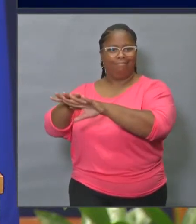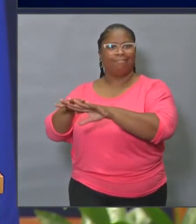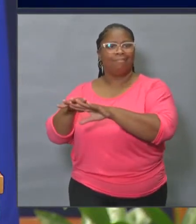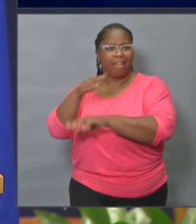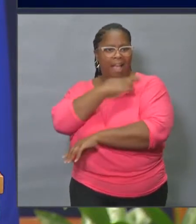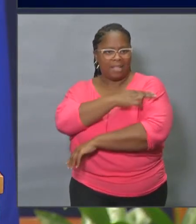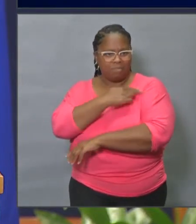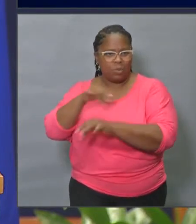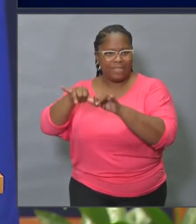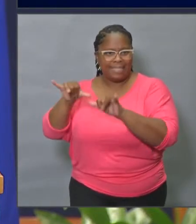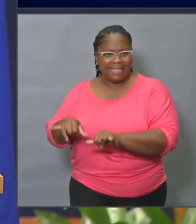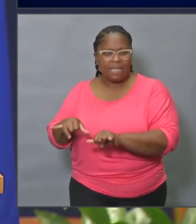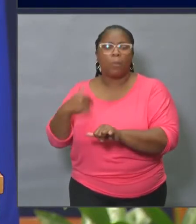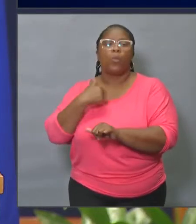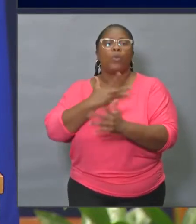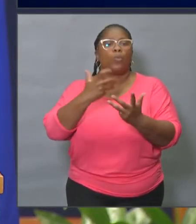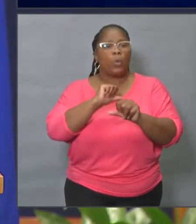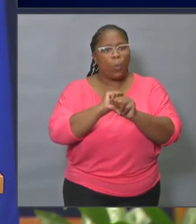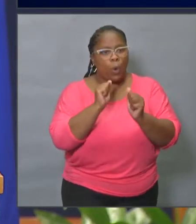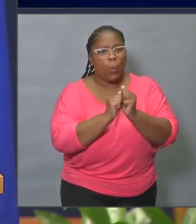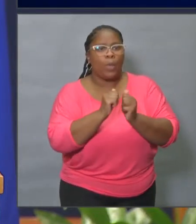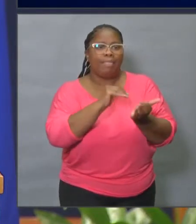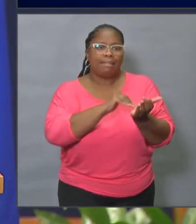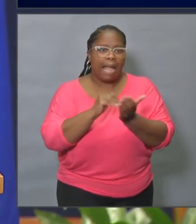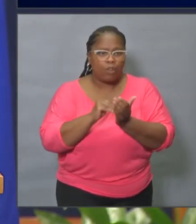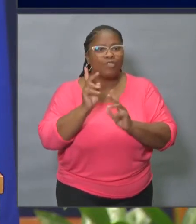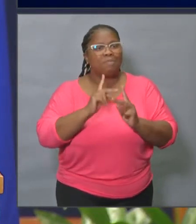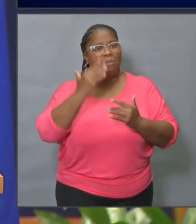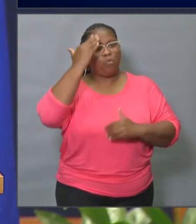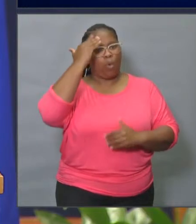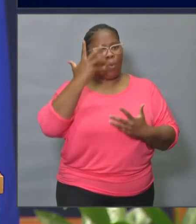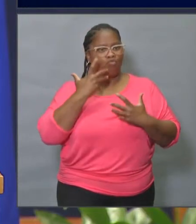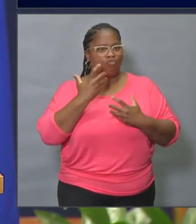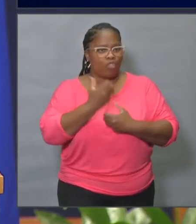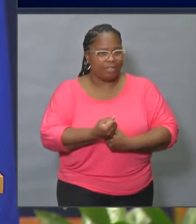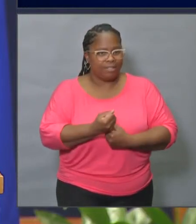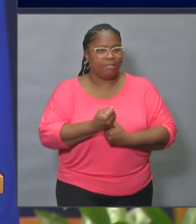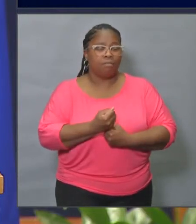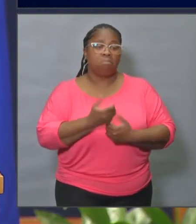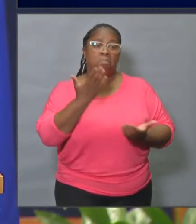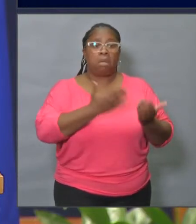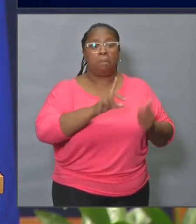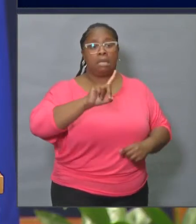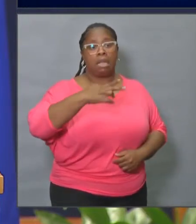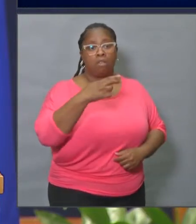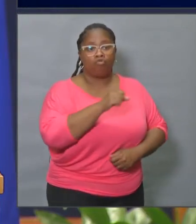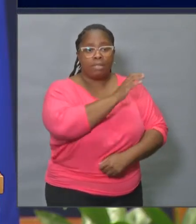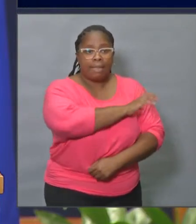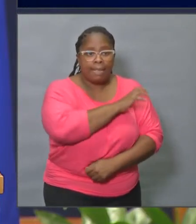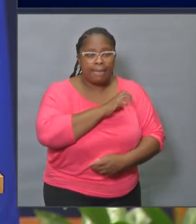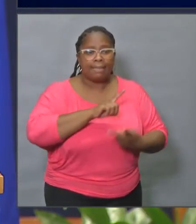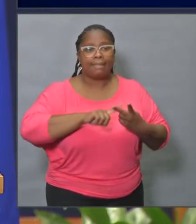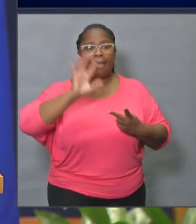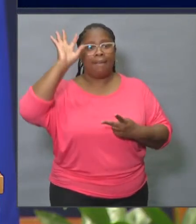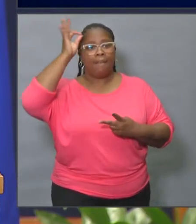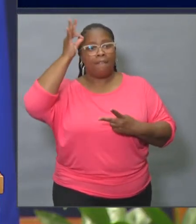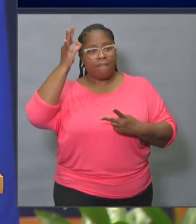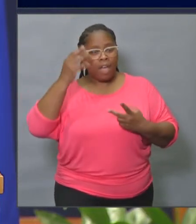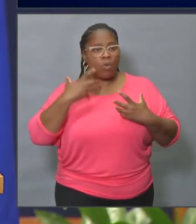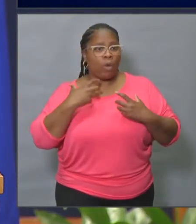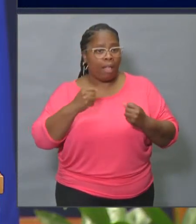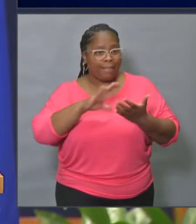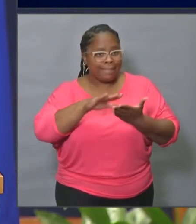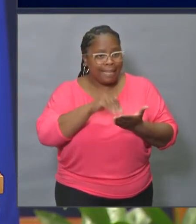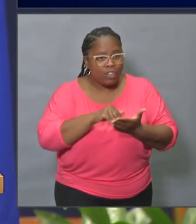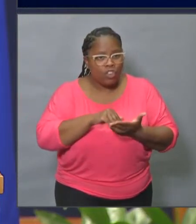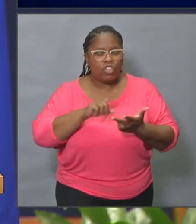that individuals know and trust, whether those are DHS clinics, federally qualified health centers, or FQHC